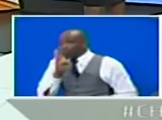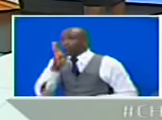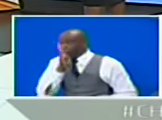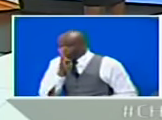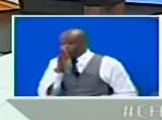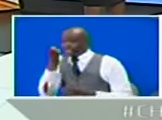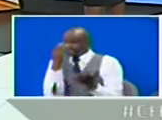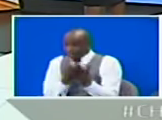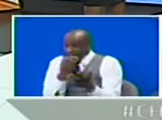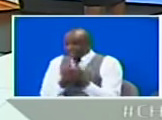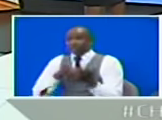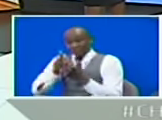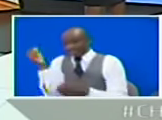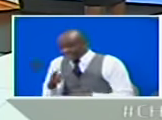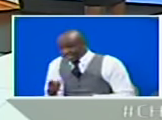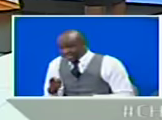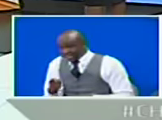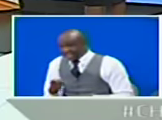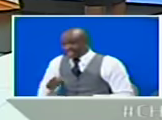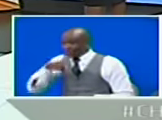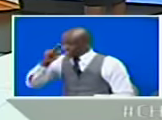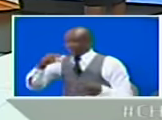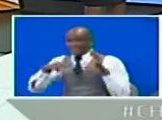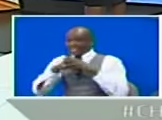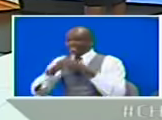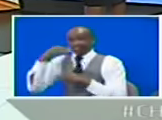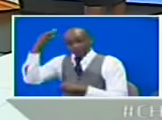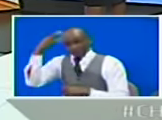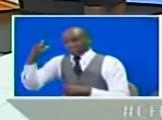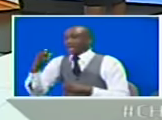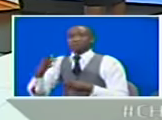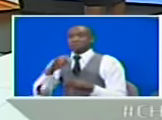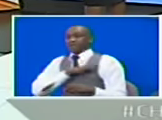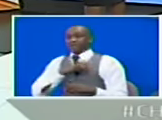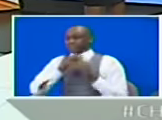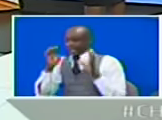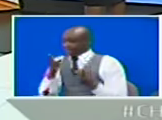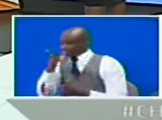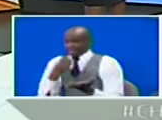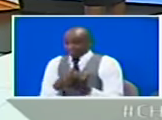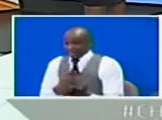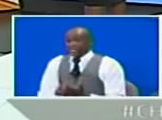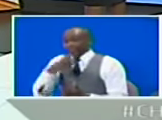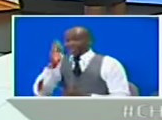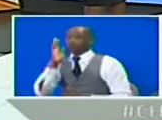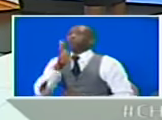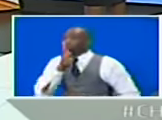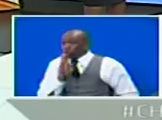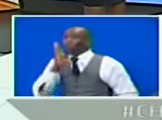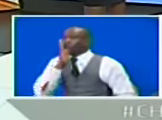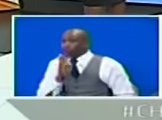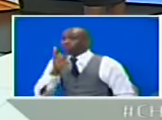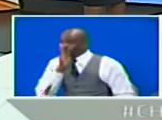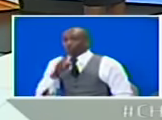putting that money to recurrent, you're not creating future value for that money. So you will keep borrowing and putting it